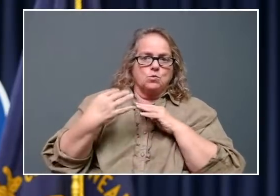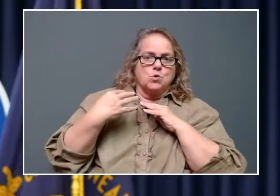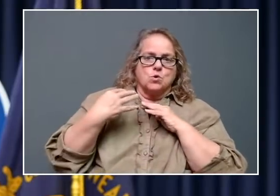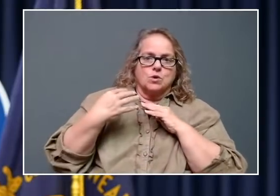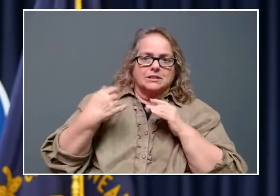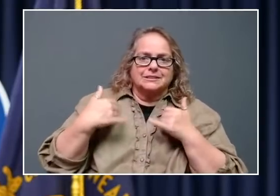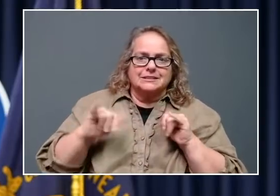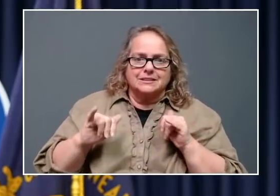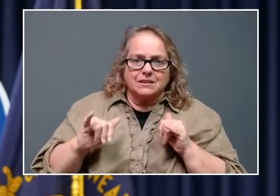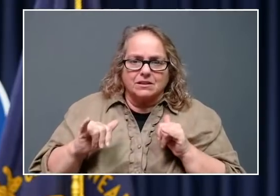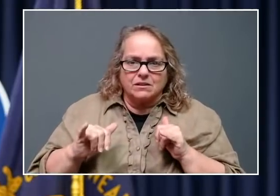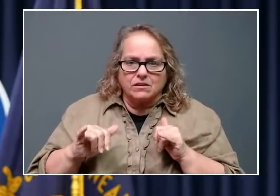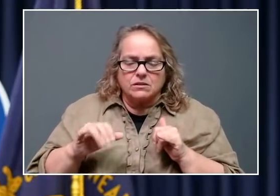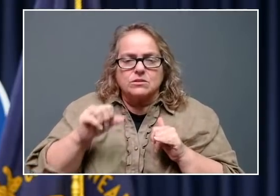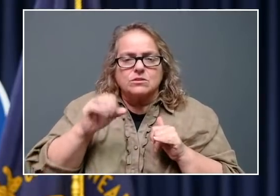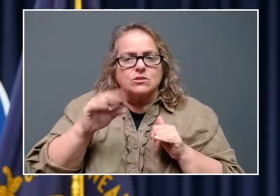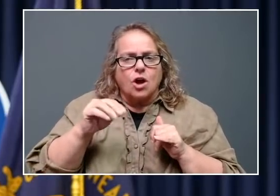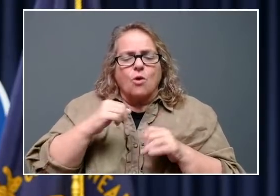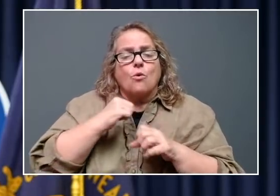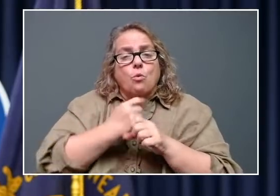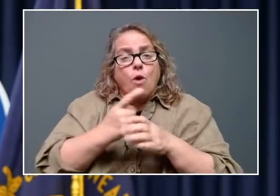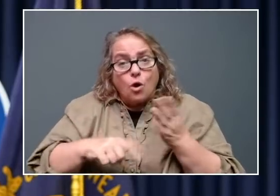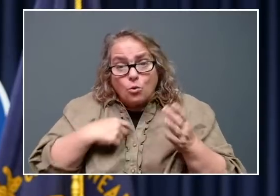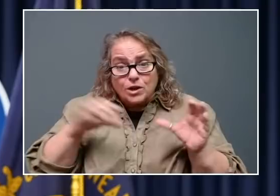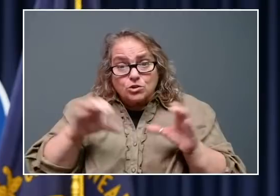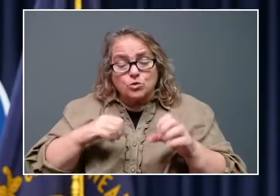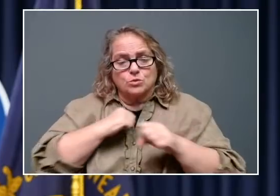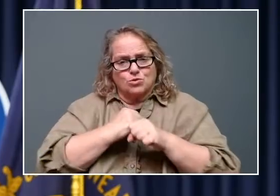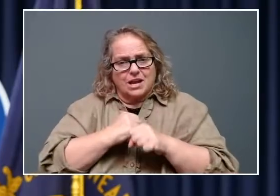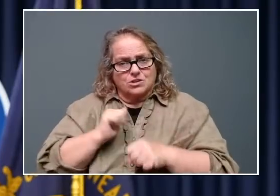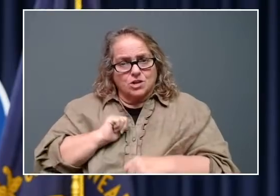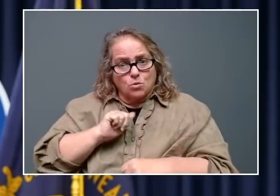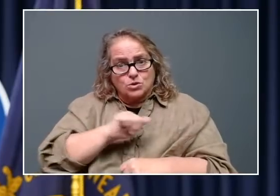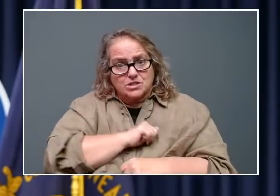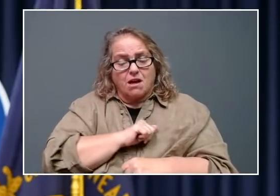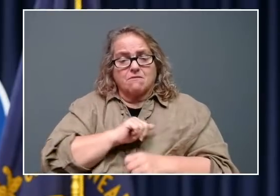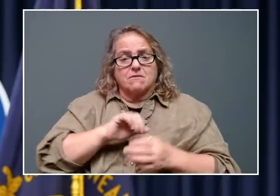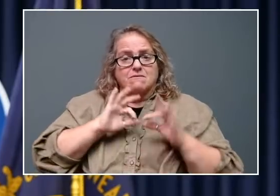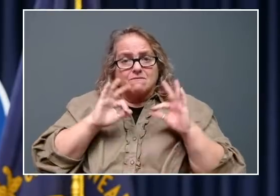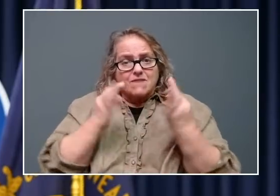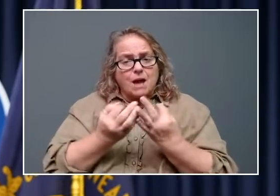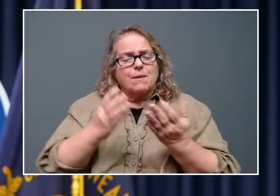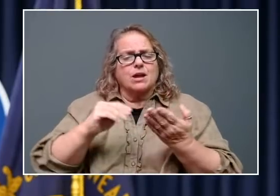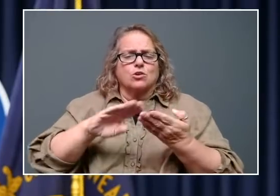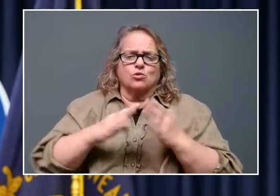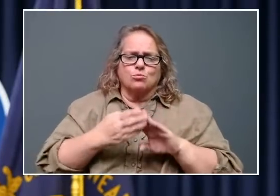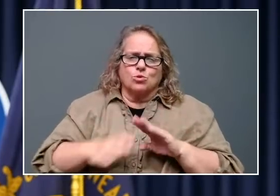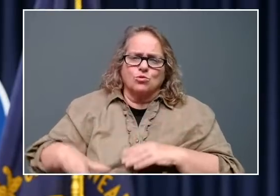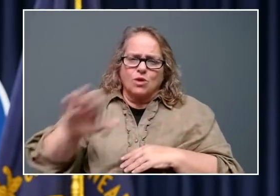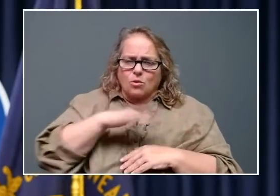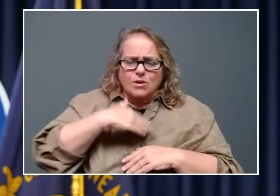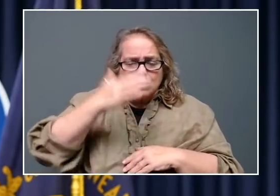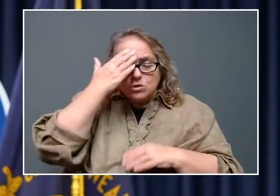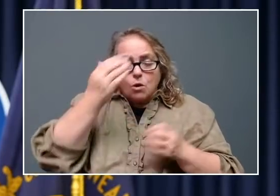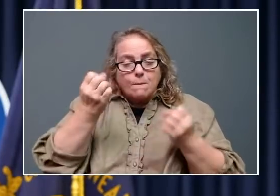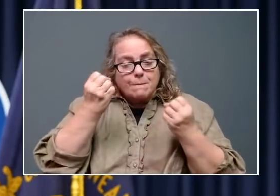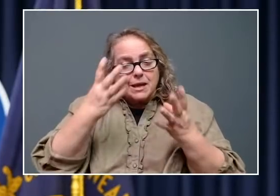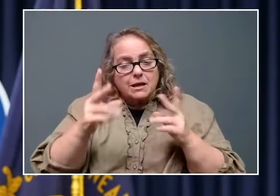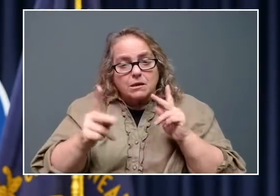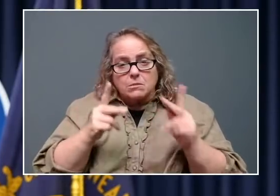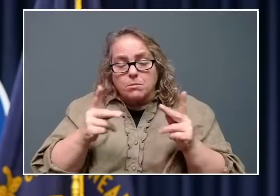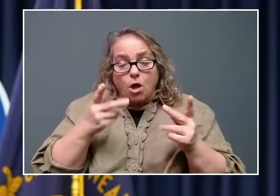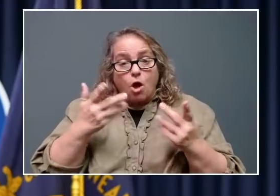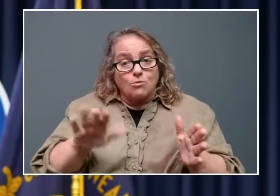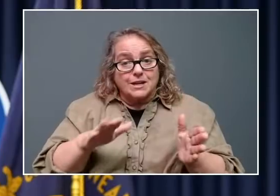provide to ourselves and our families, but the community around us. We all know multiple people now that have passed away because of